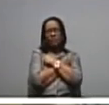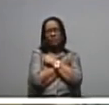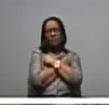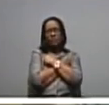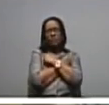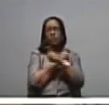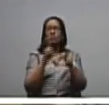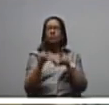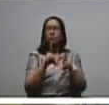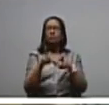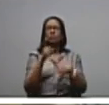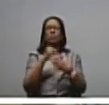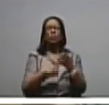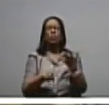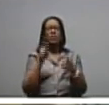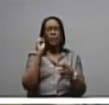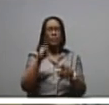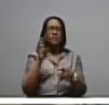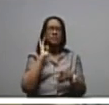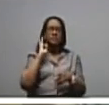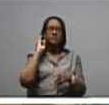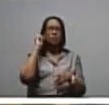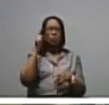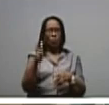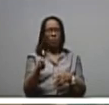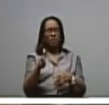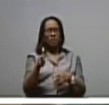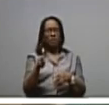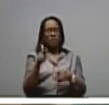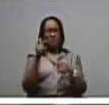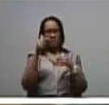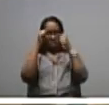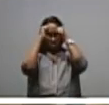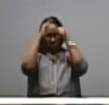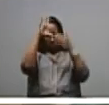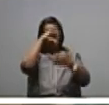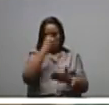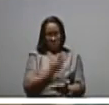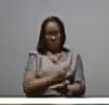Amen. In the Father, and of the Son, and of the Holy Spirit. Amen.